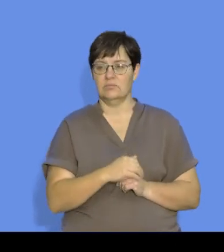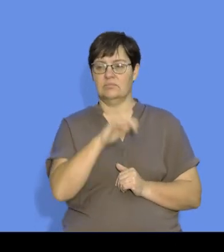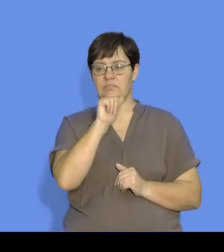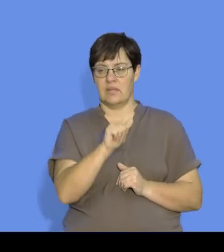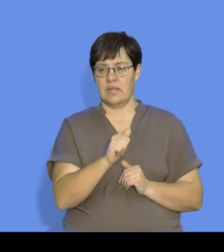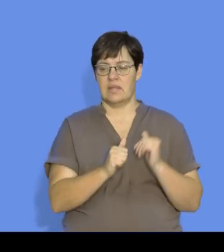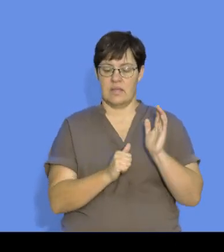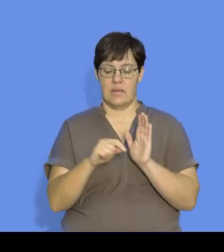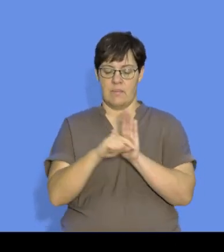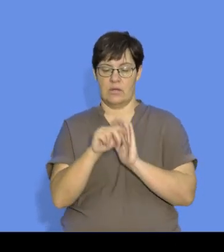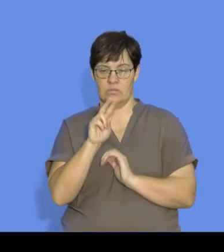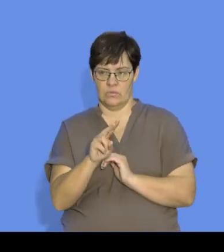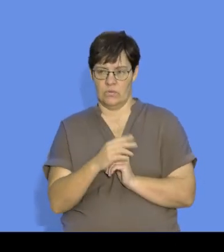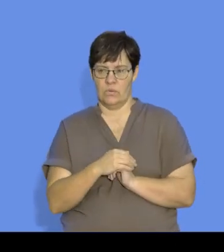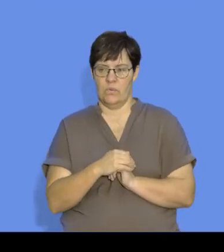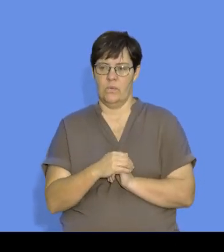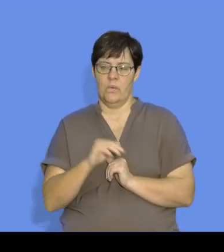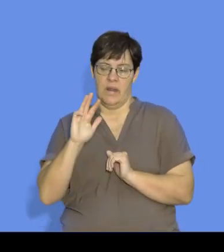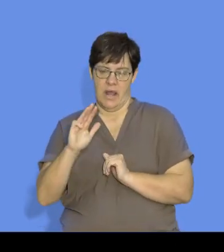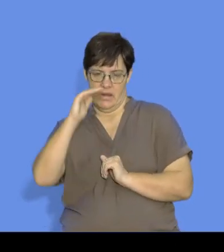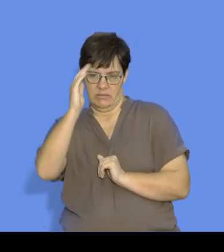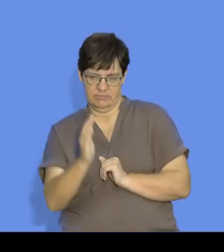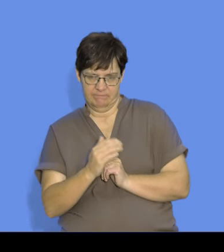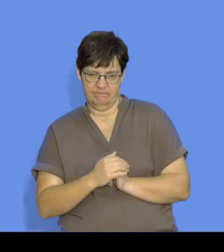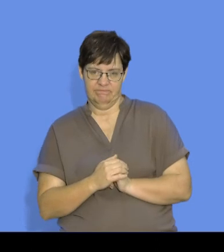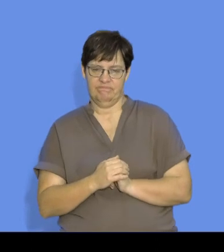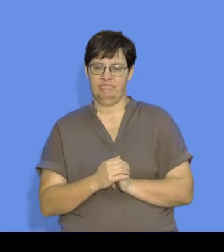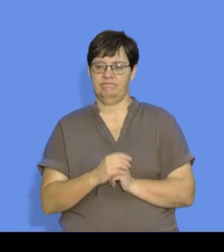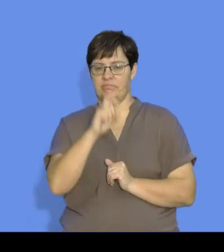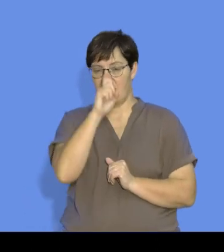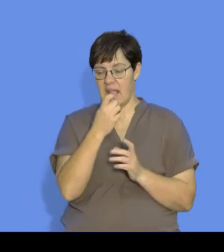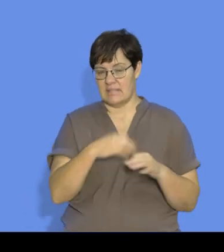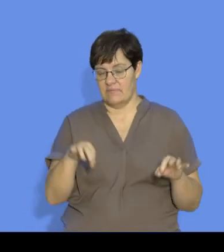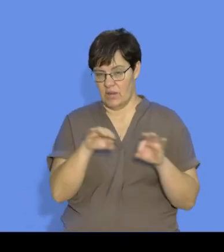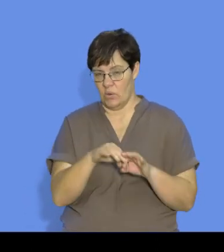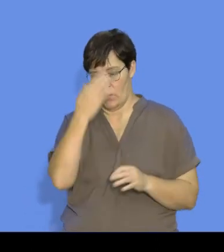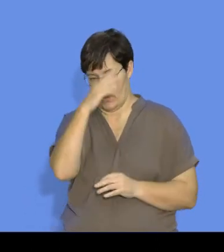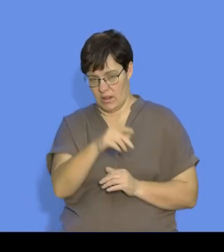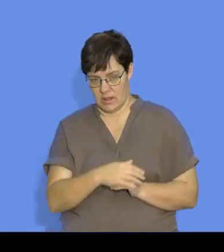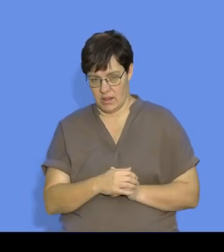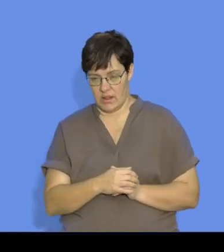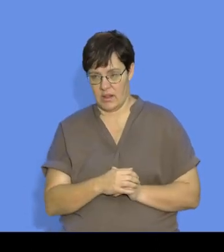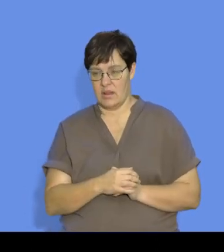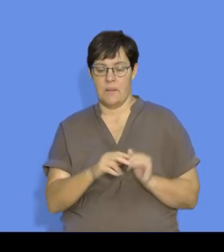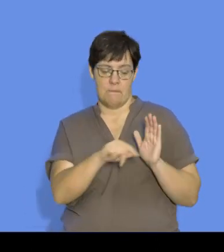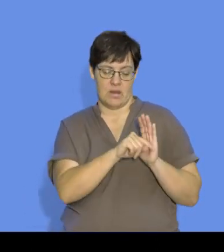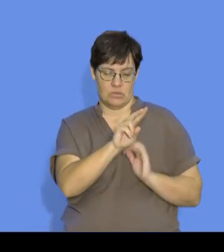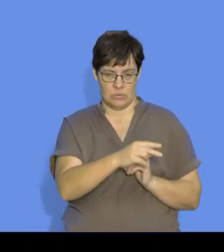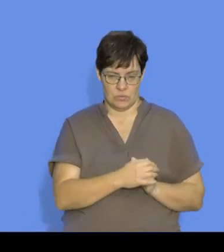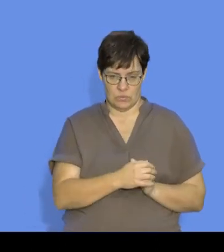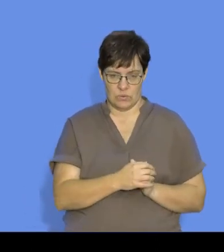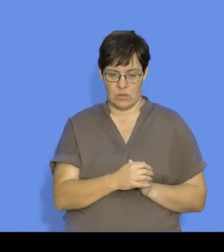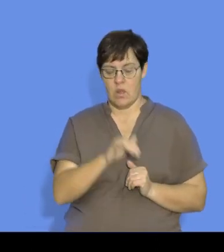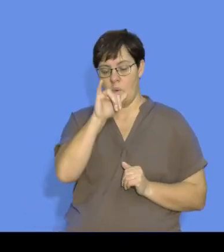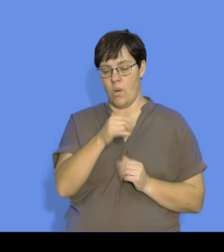a, which is minus 2 and 9. So my x value, you know, will be minus 2.